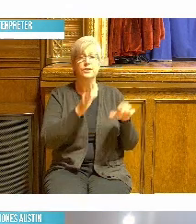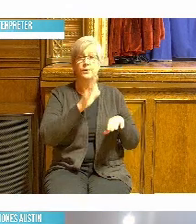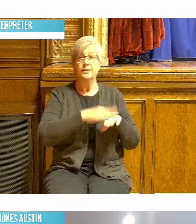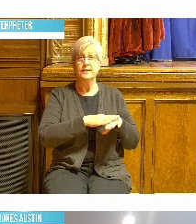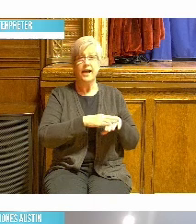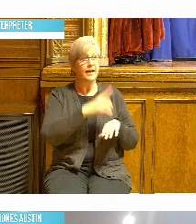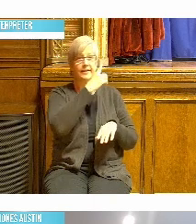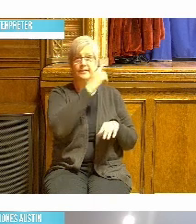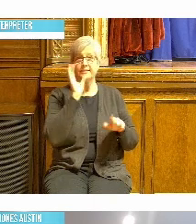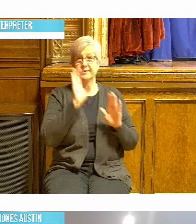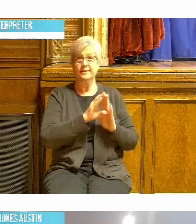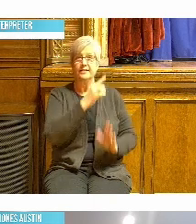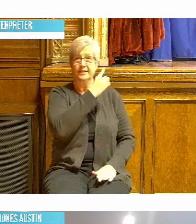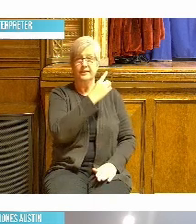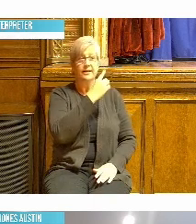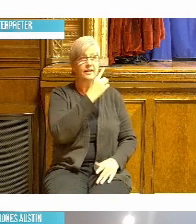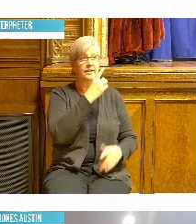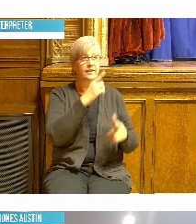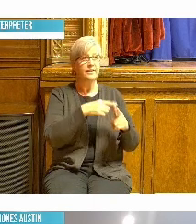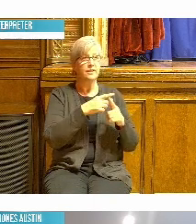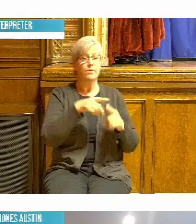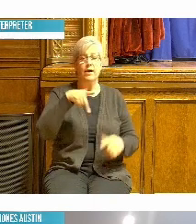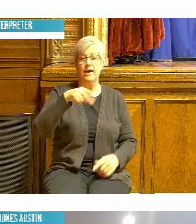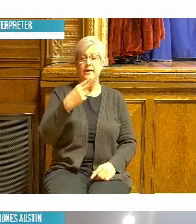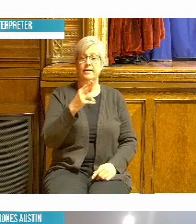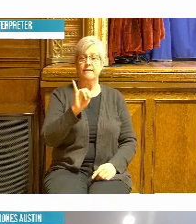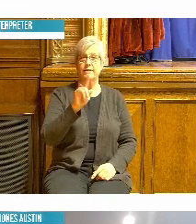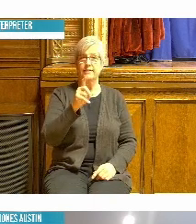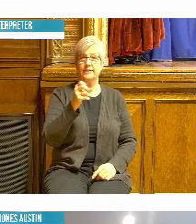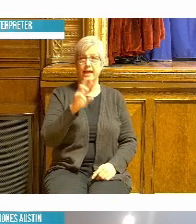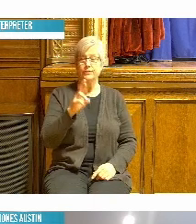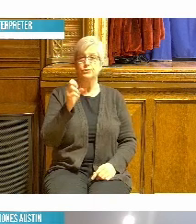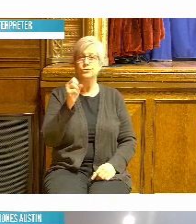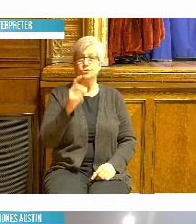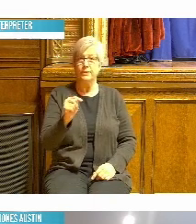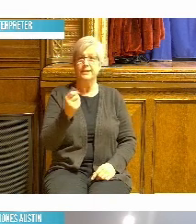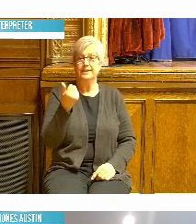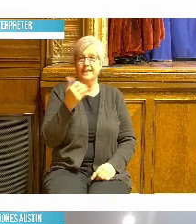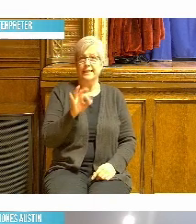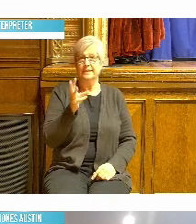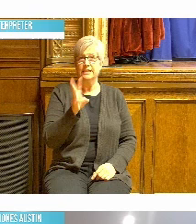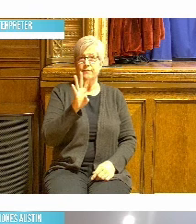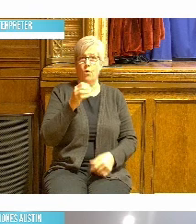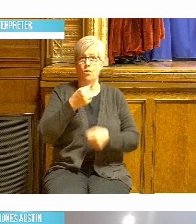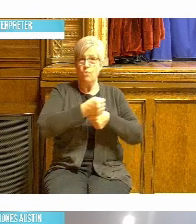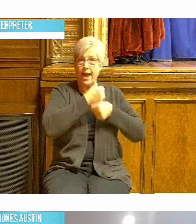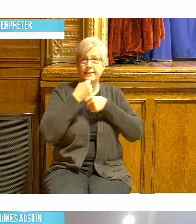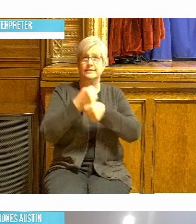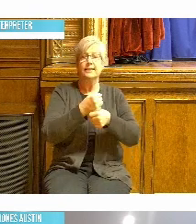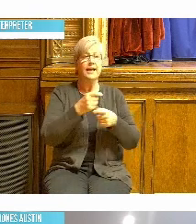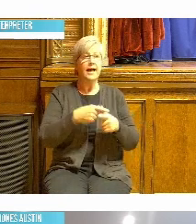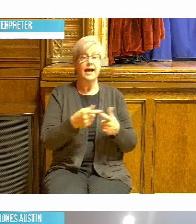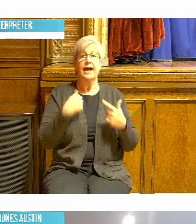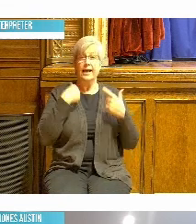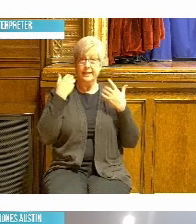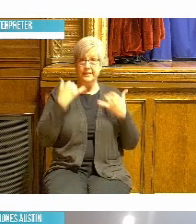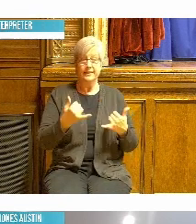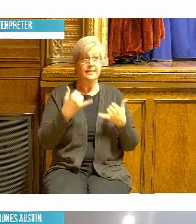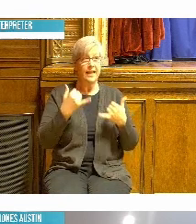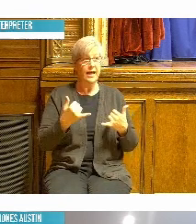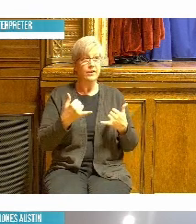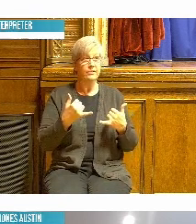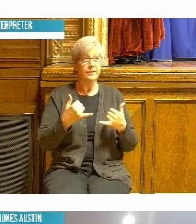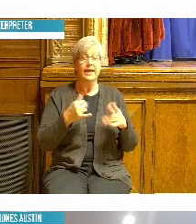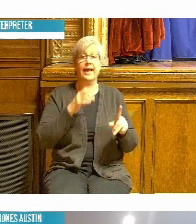those photos on the screen on Philander Street and during the time of the 1964 riots. I am now